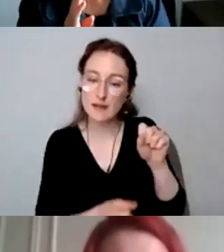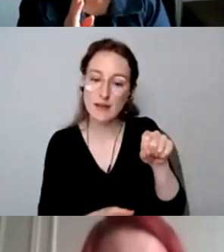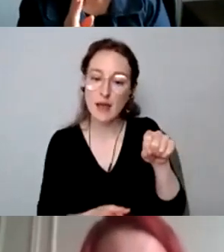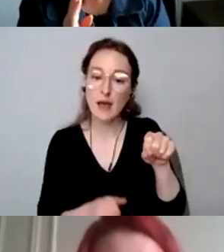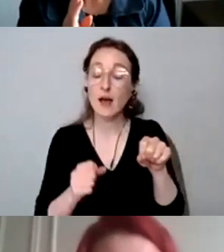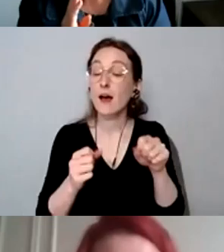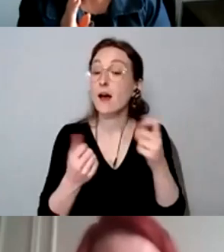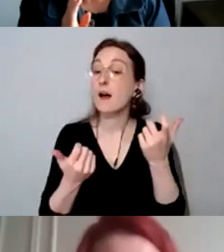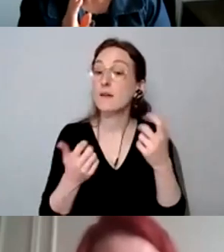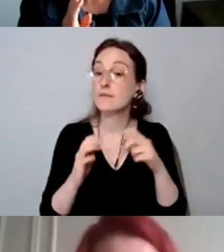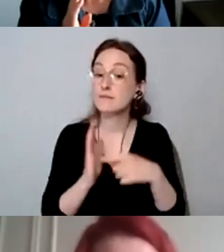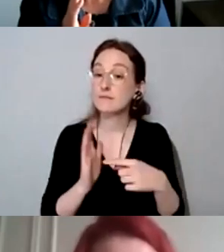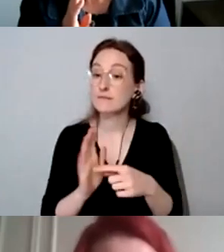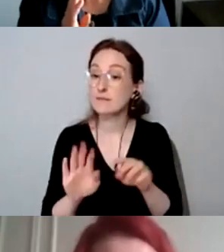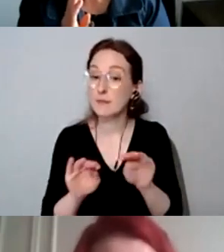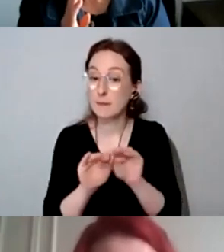museum